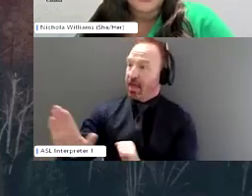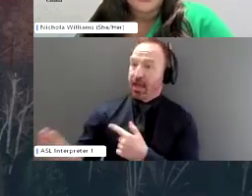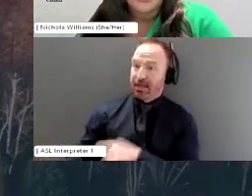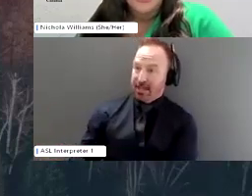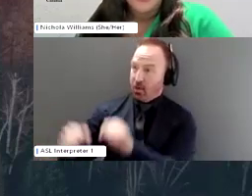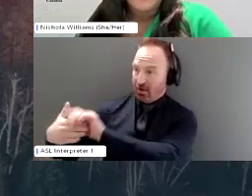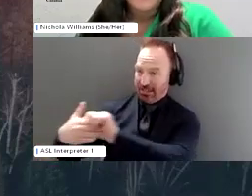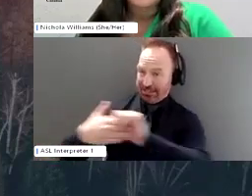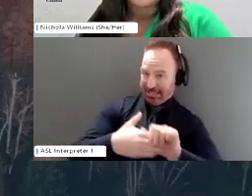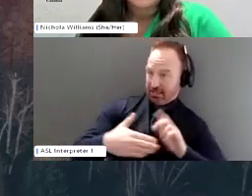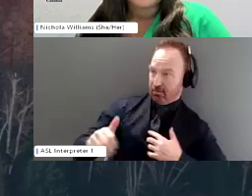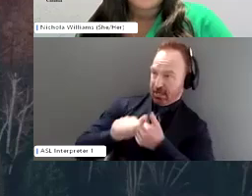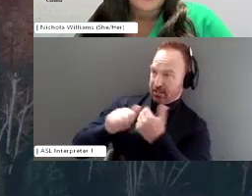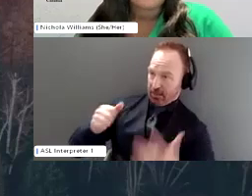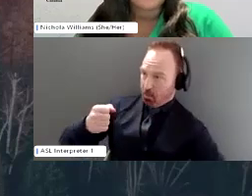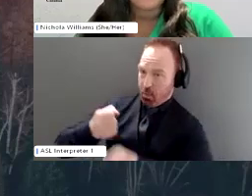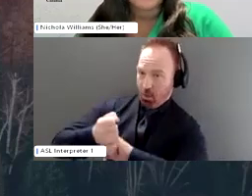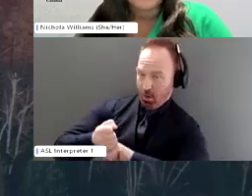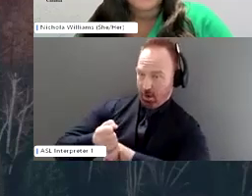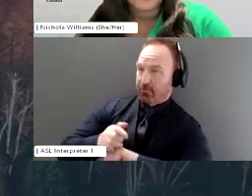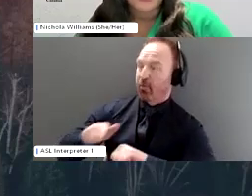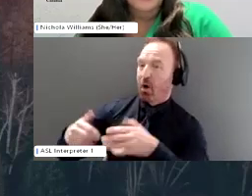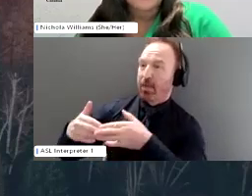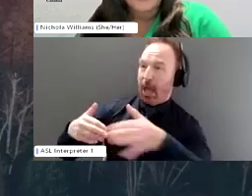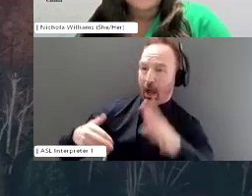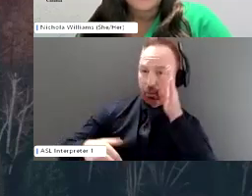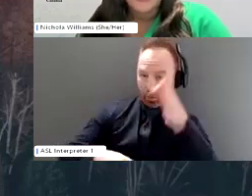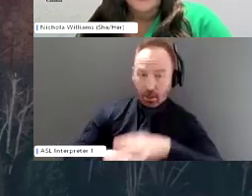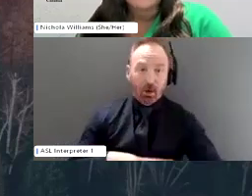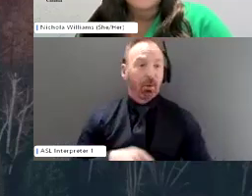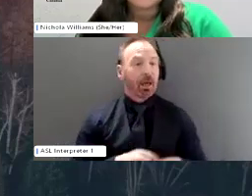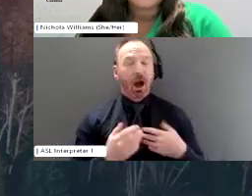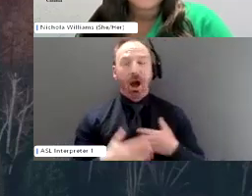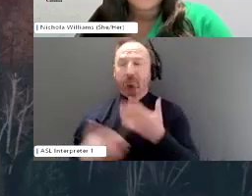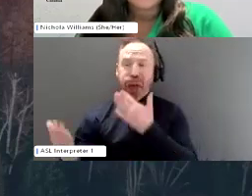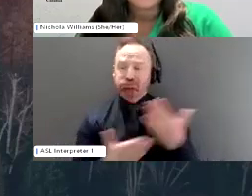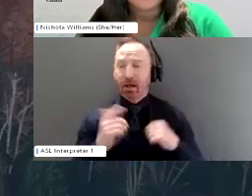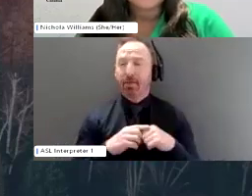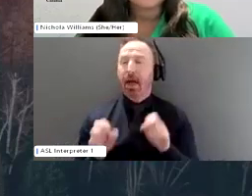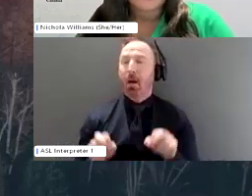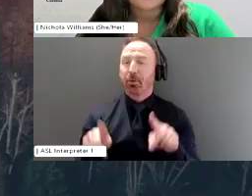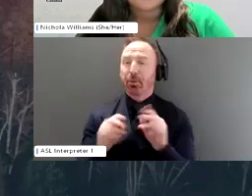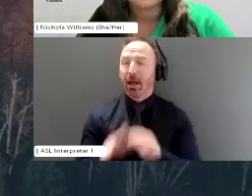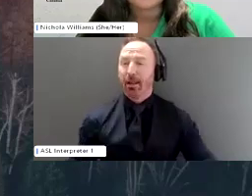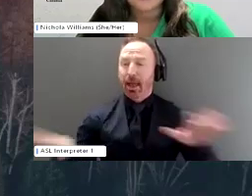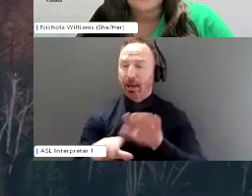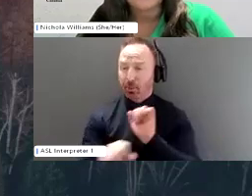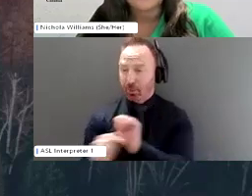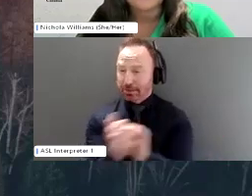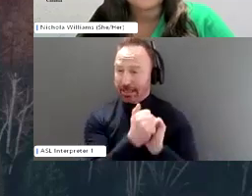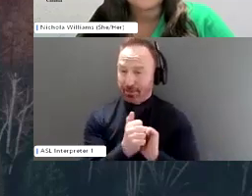future. We are grateful to have the opportunity to work on this land, and by doing so, give our respect to